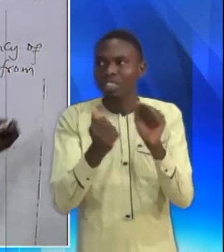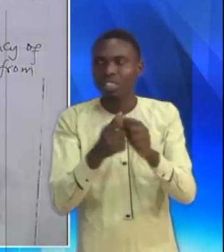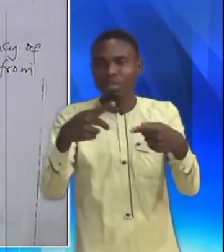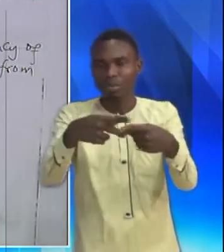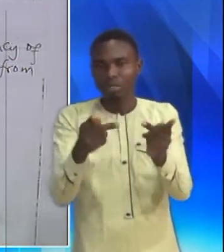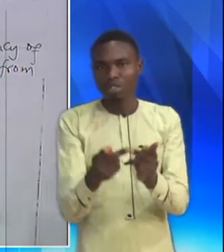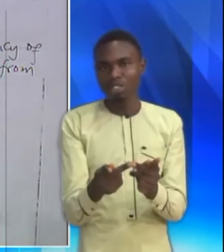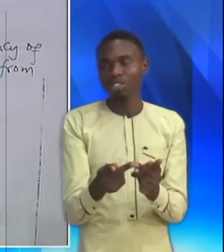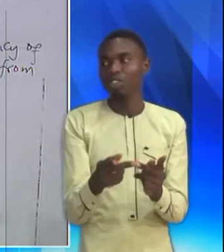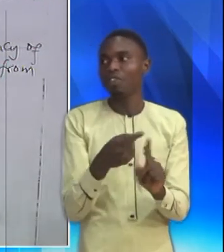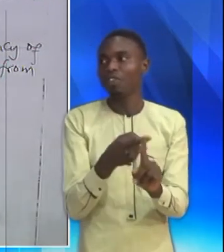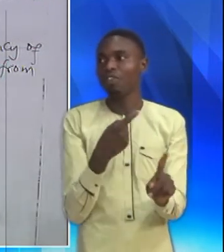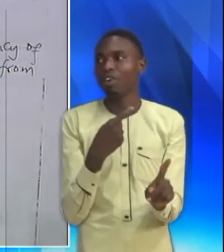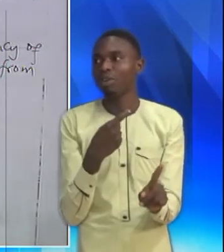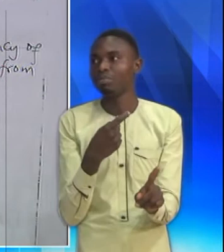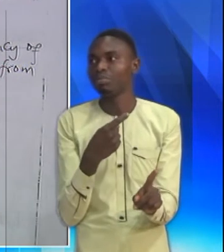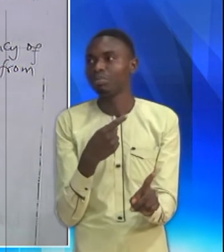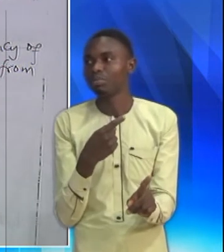from